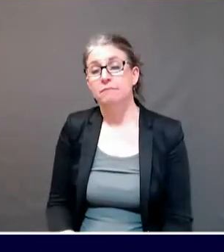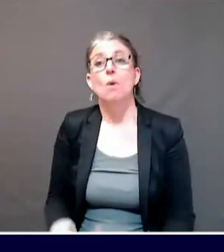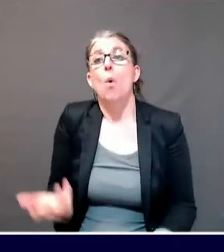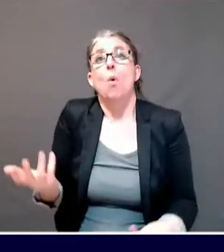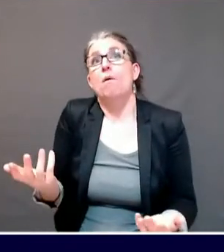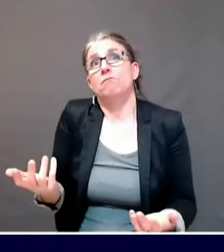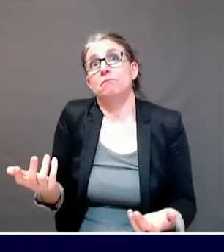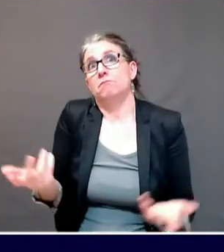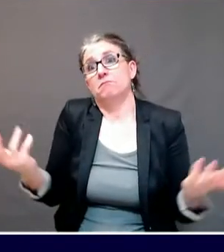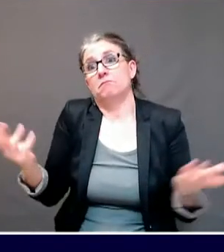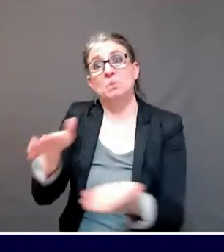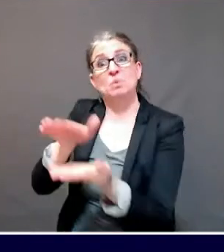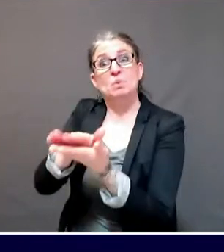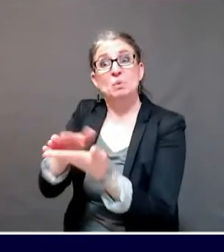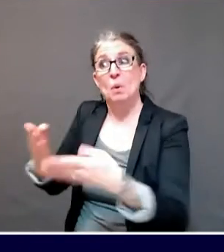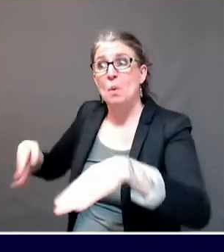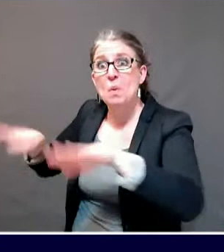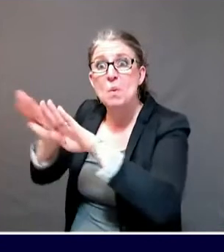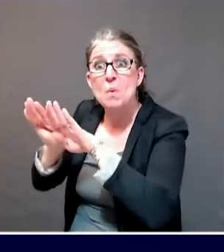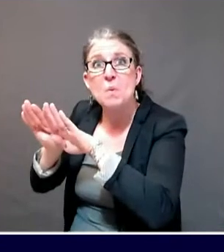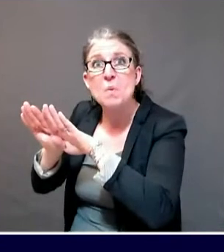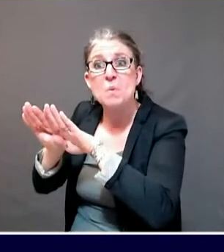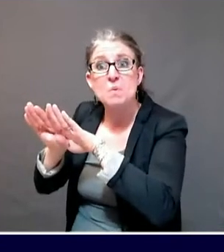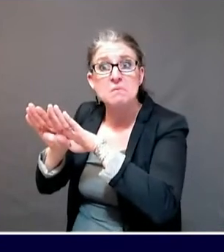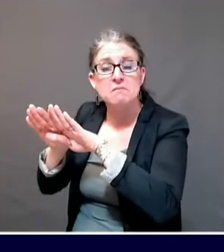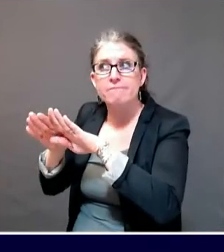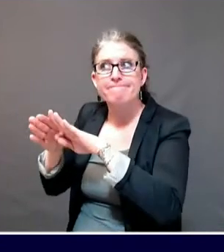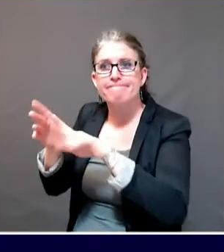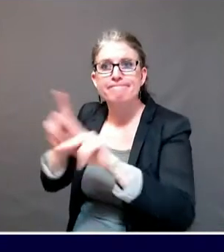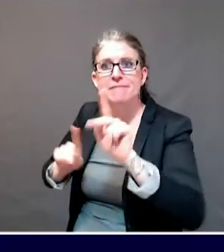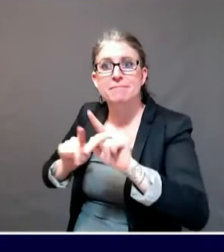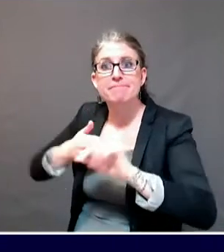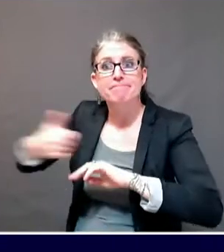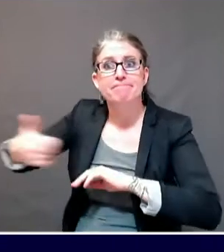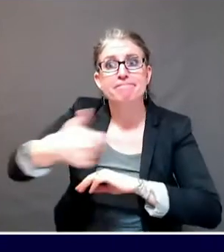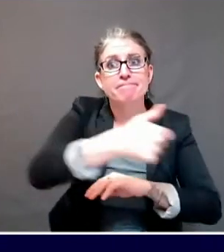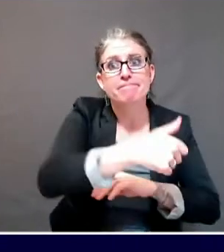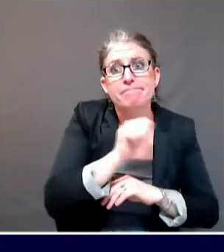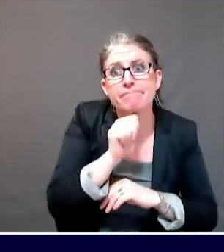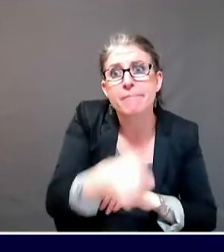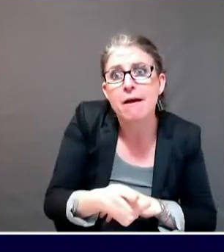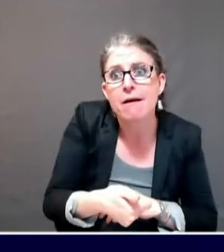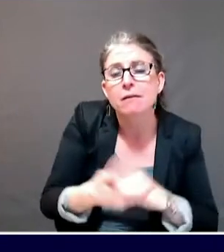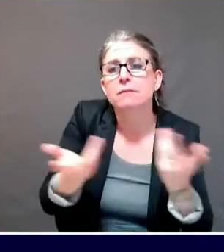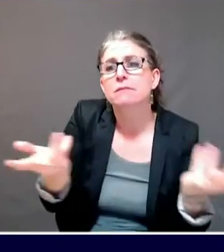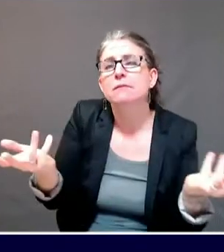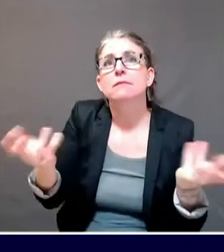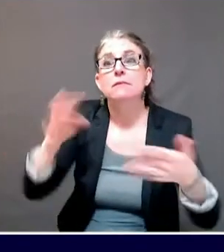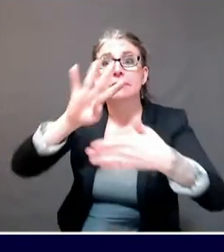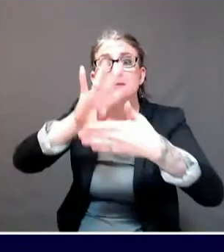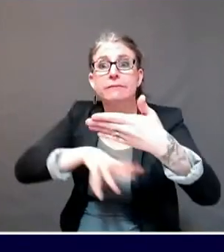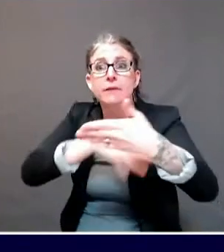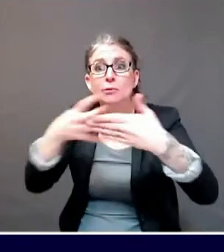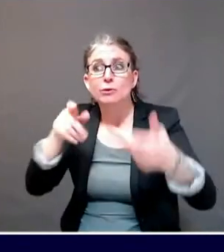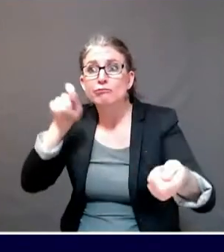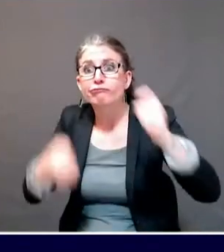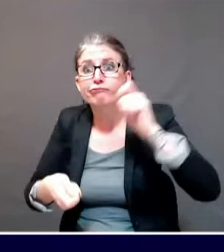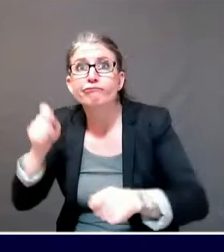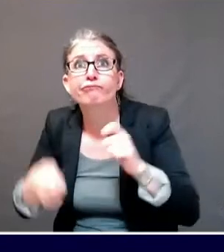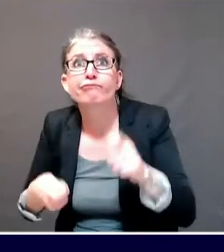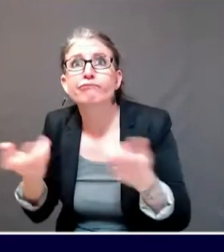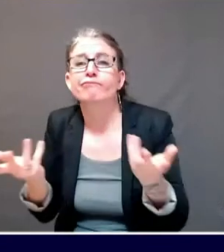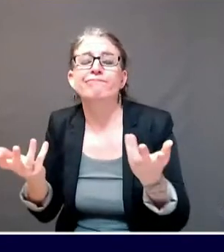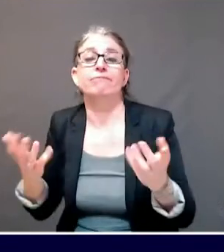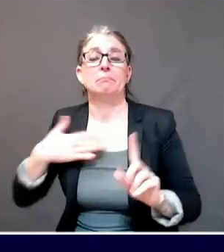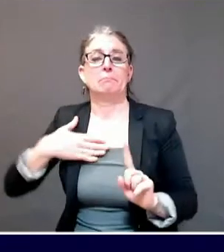conducted has started to go down over the last 14 days as compared to the prior 14 days. But another